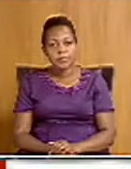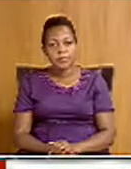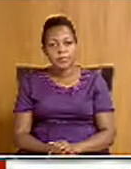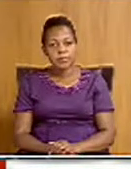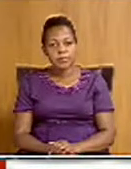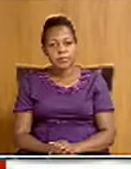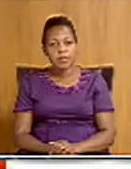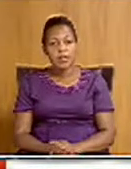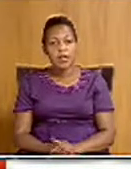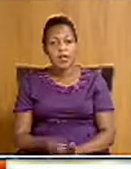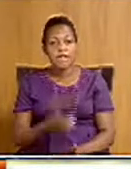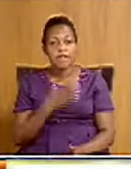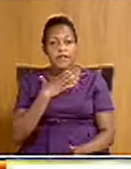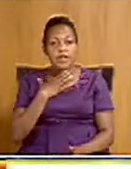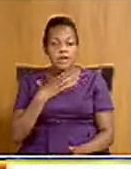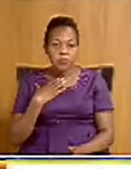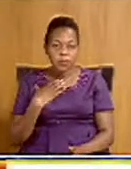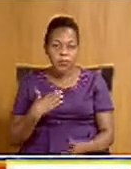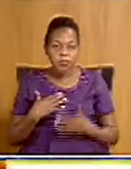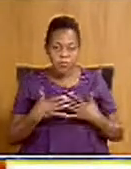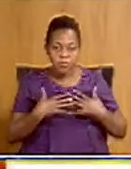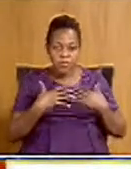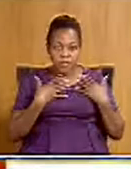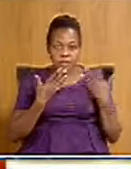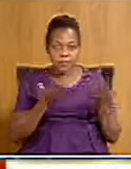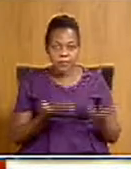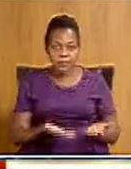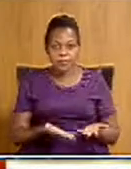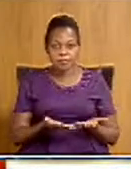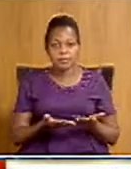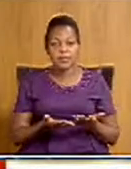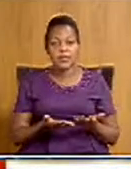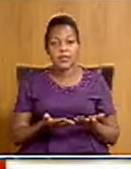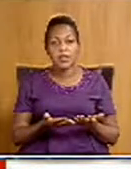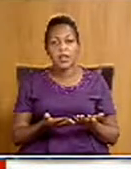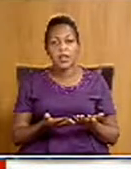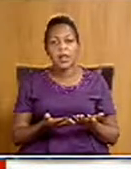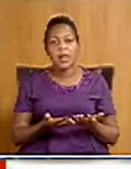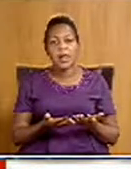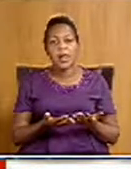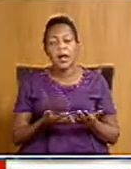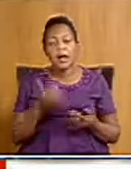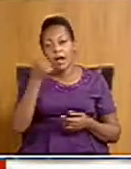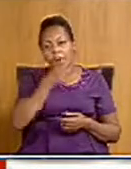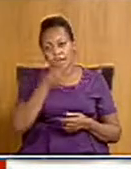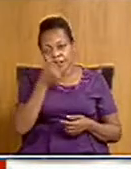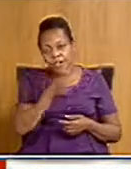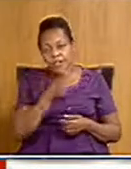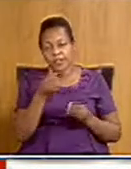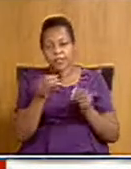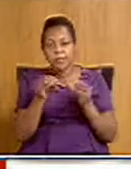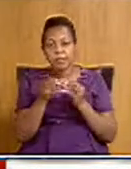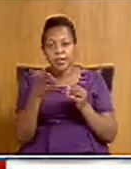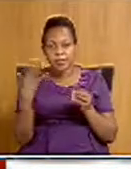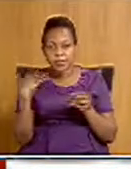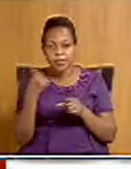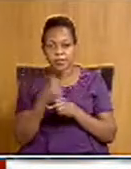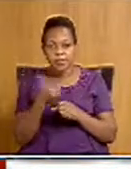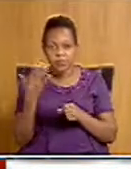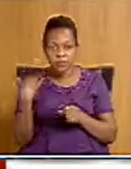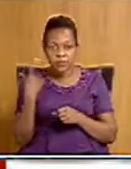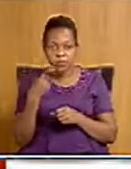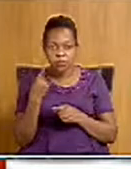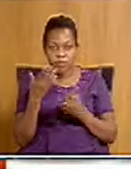I need to express my concern to African brothers and sisters that are here today, and those that are not